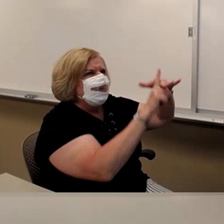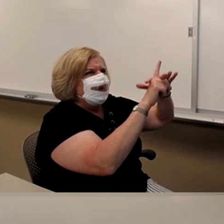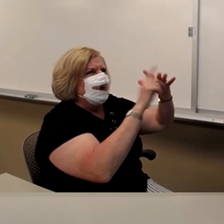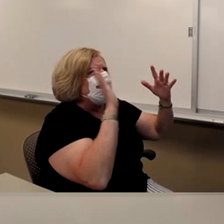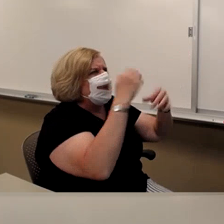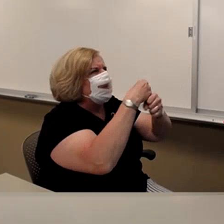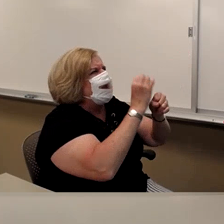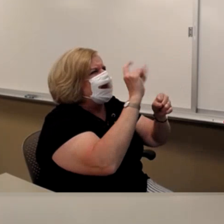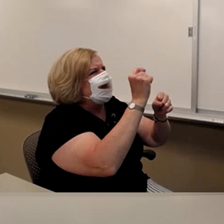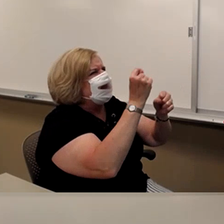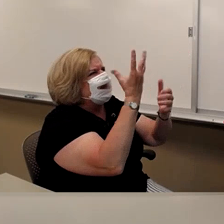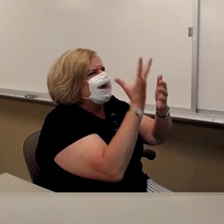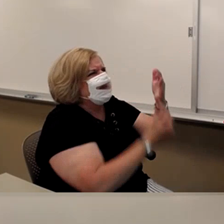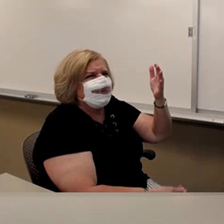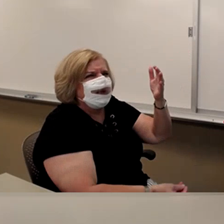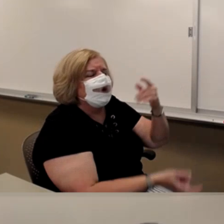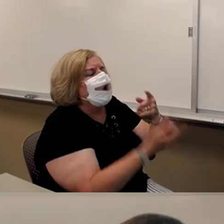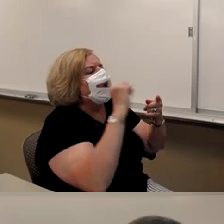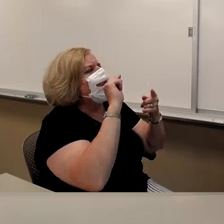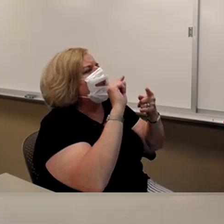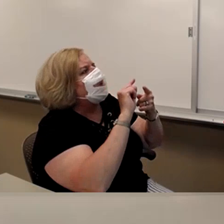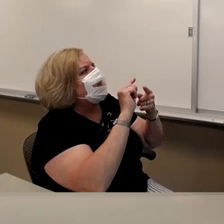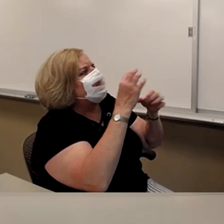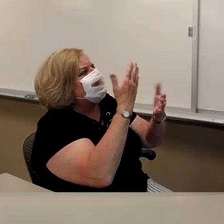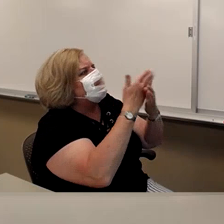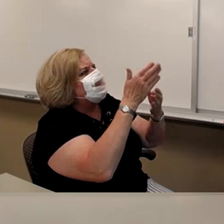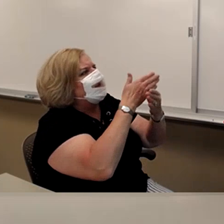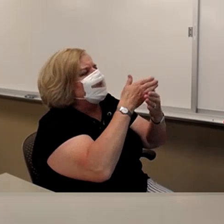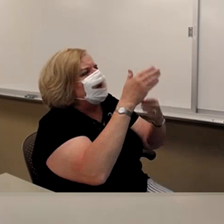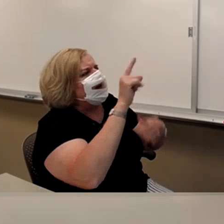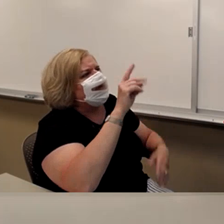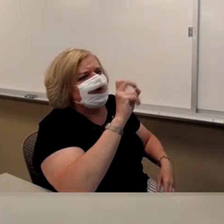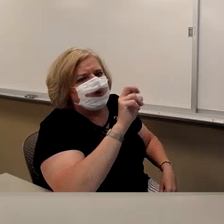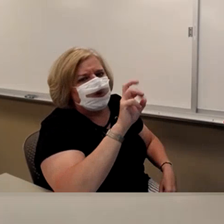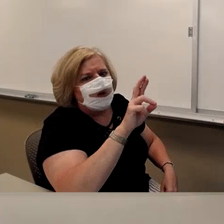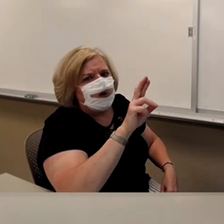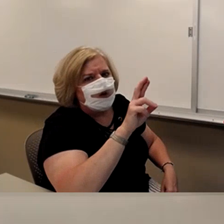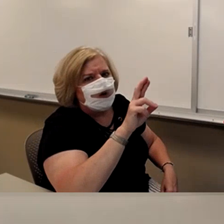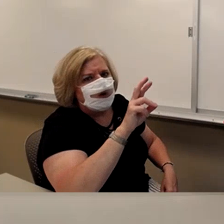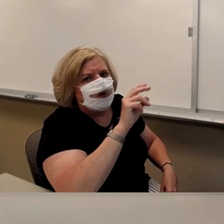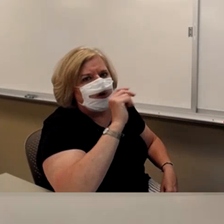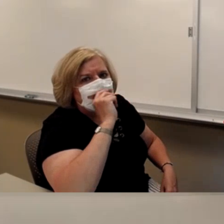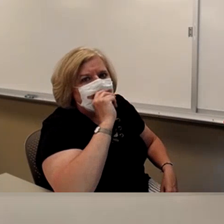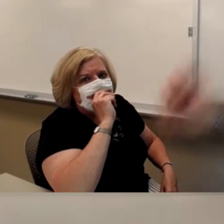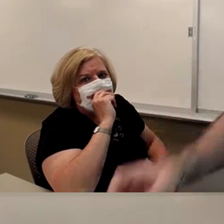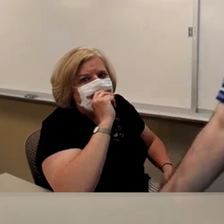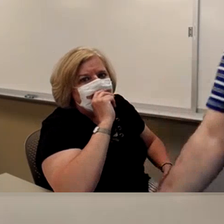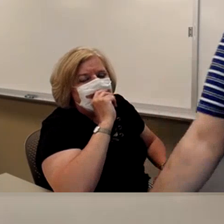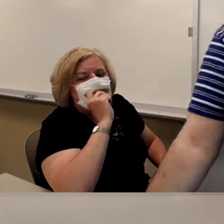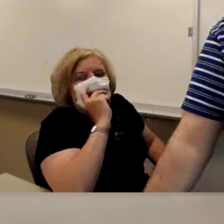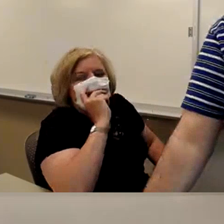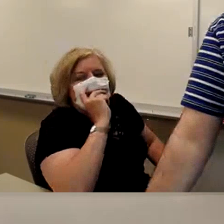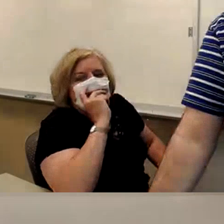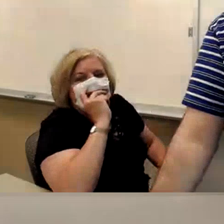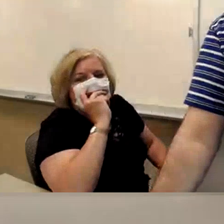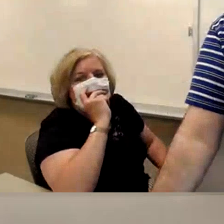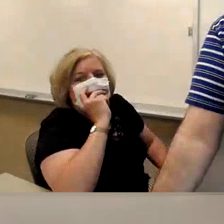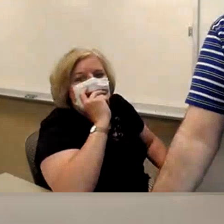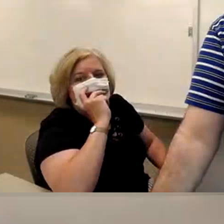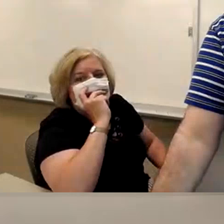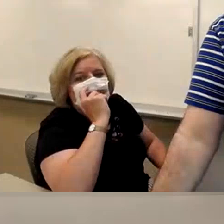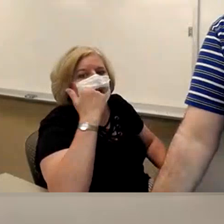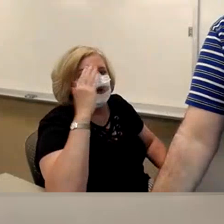Does that make sense? So when you click in between the toolbar, okay, when you click out, it disappears. Yeah. Okay, I didn't